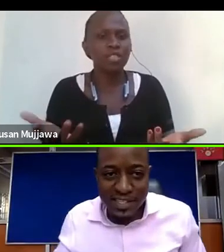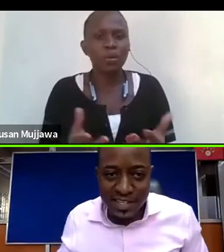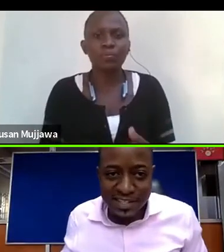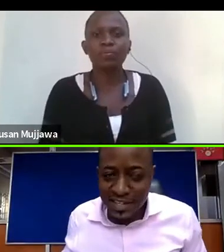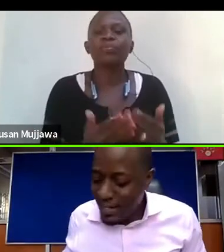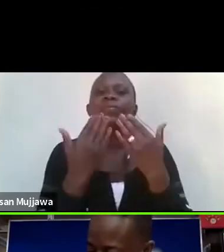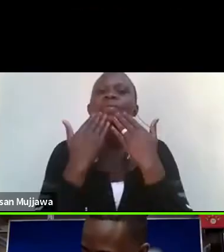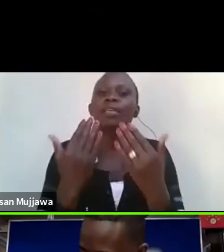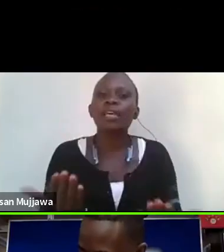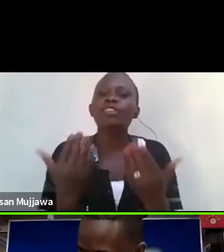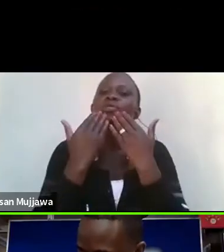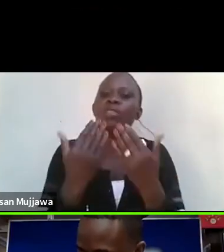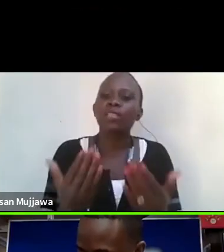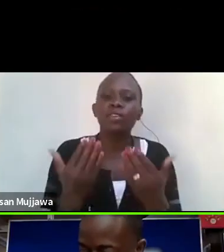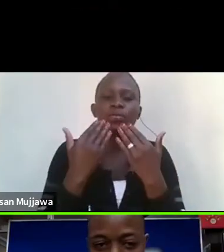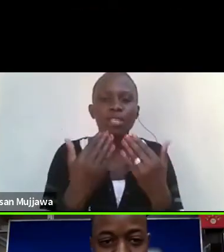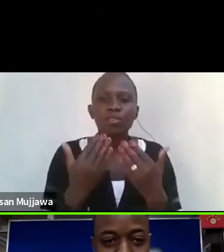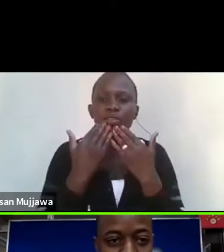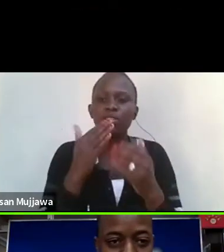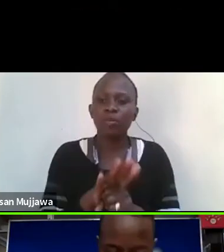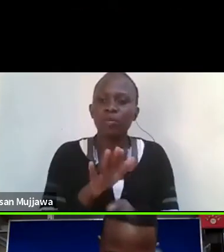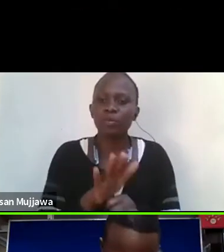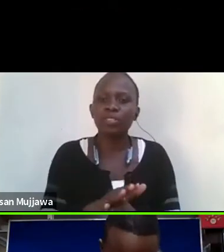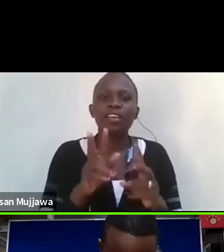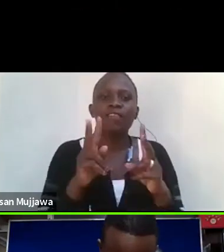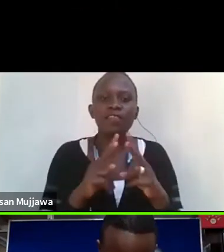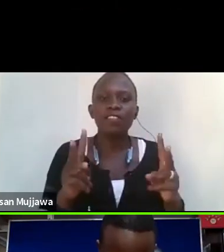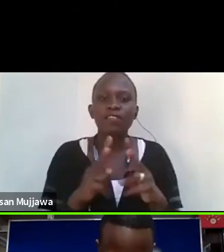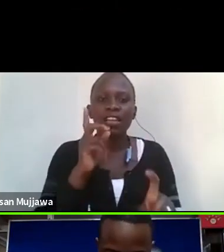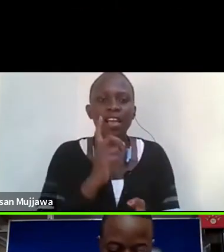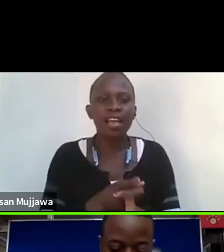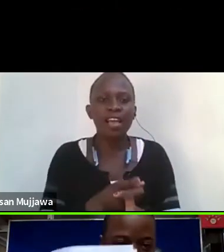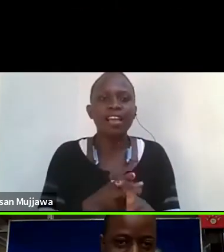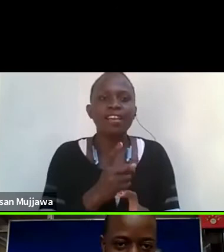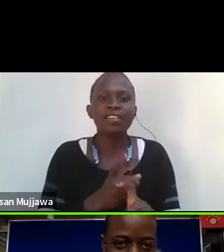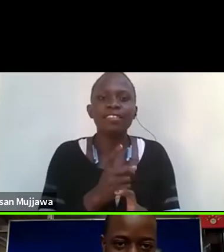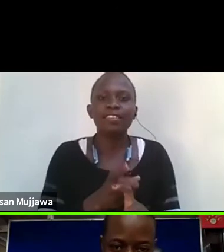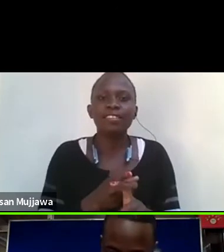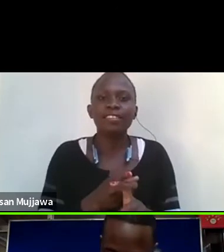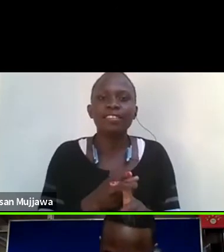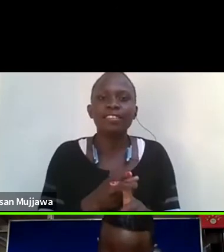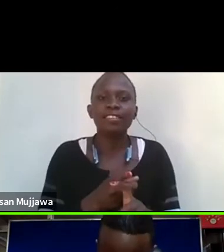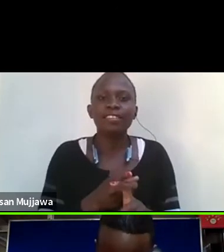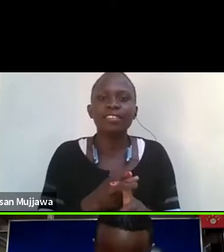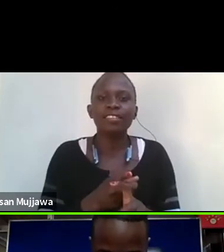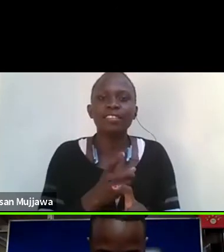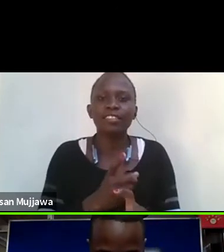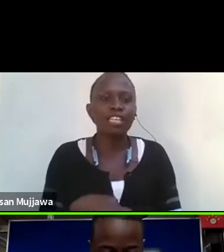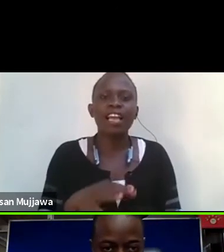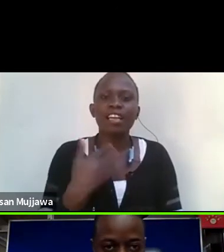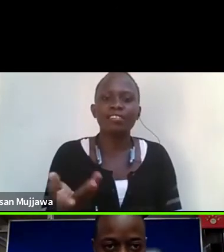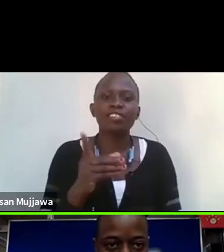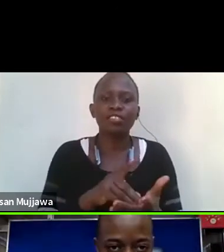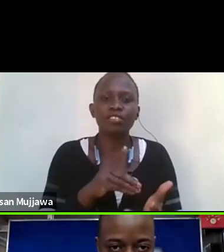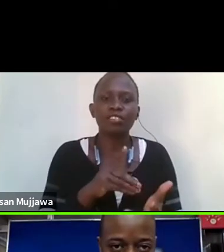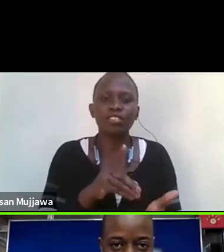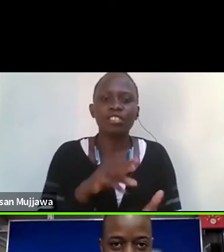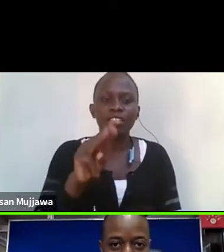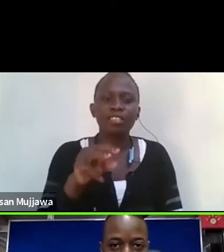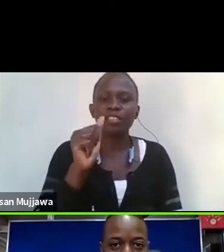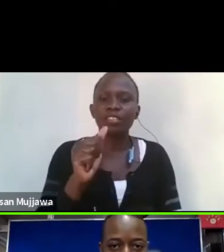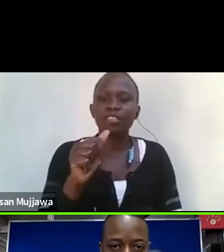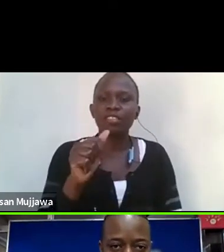much. It's very hard to follow through after Dr. Maggie has spoken,